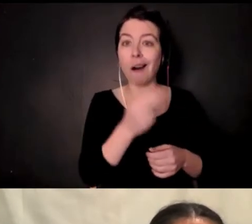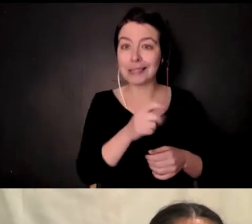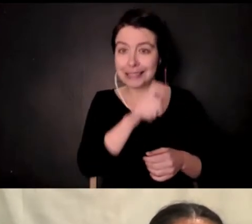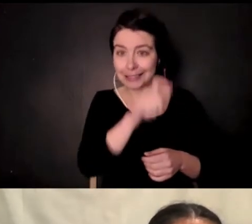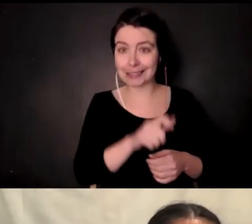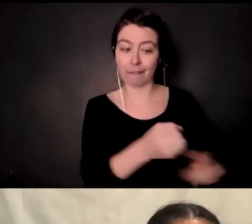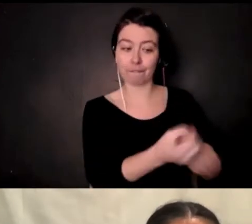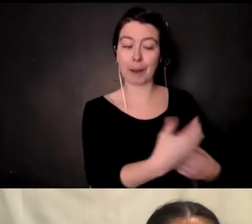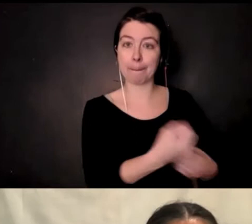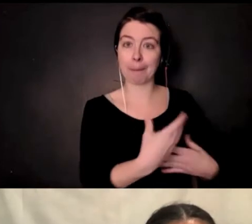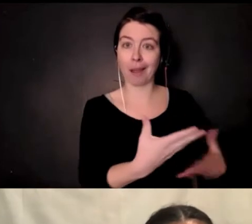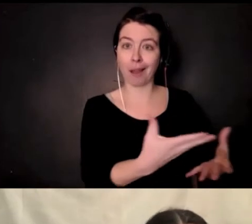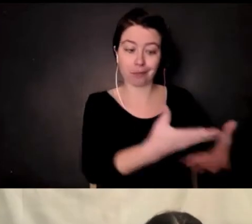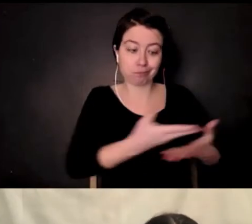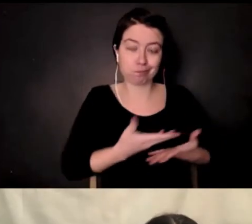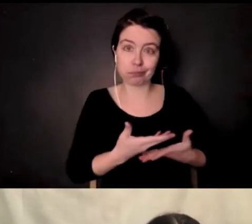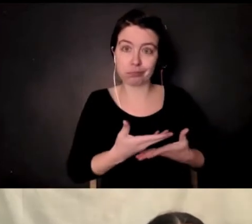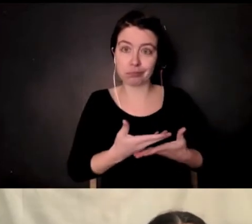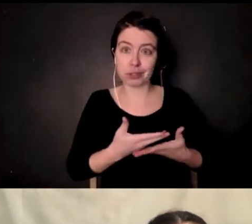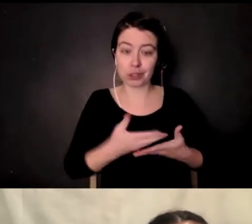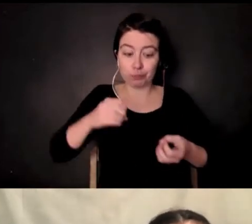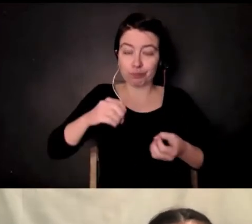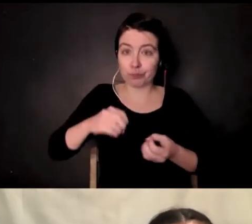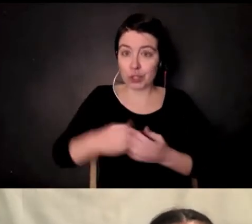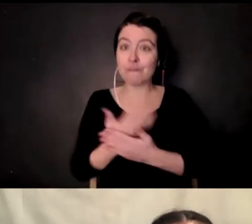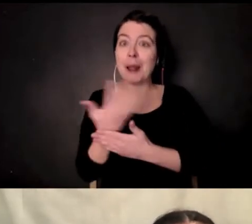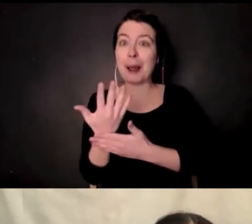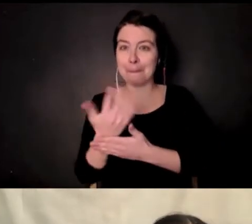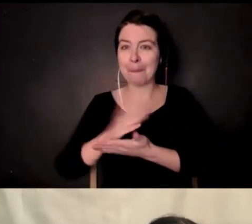I want to say that harsh life is harsh life. Harsh light